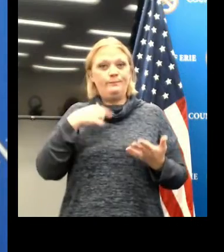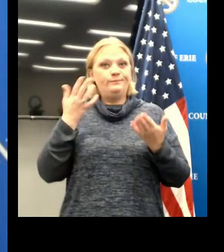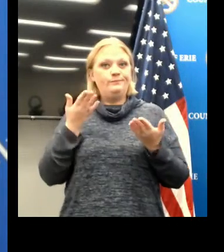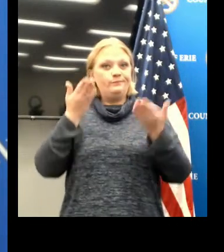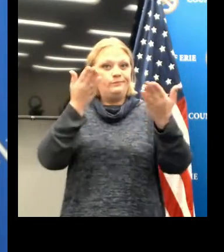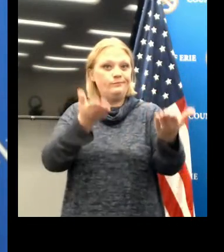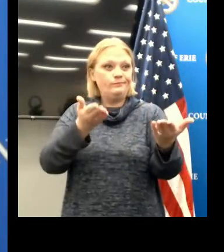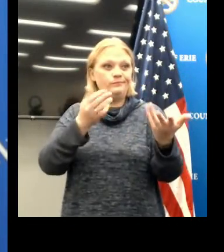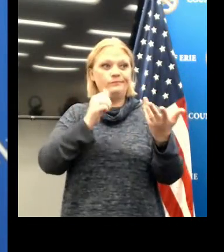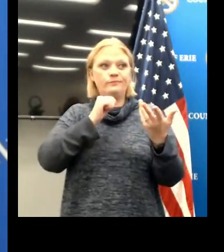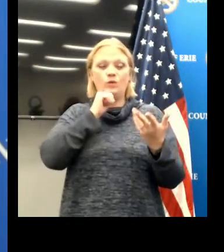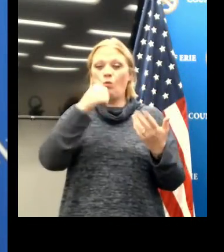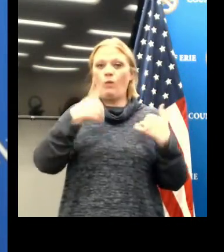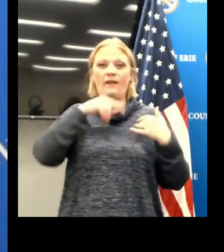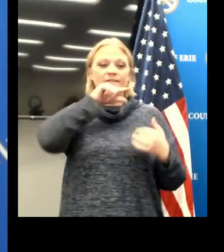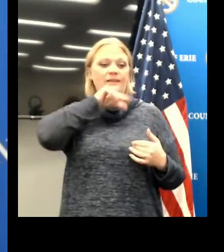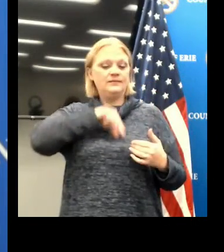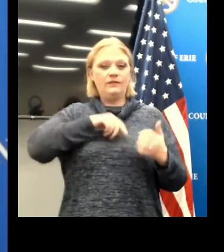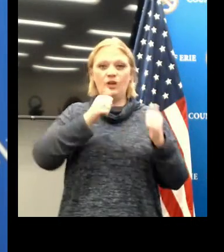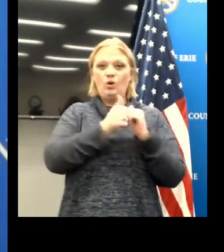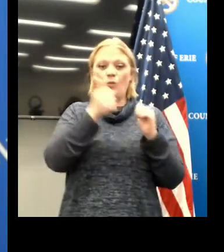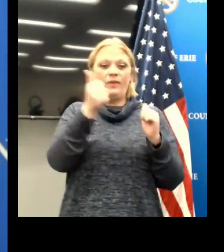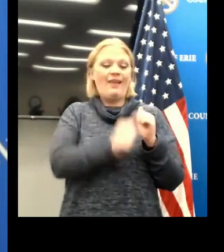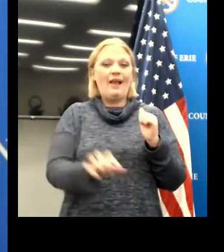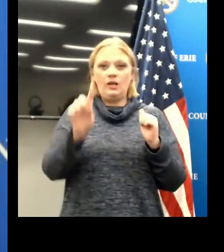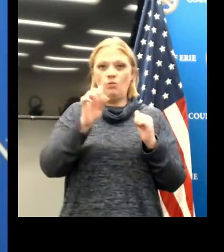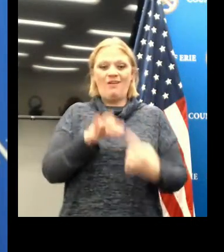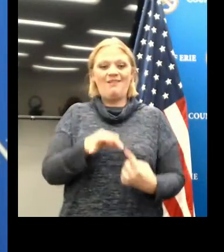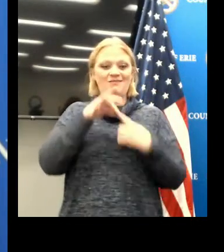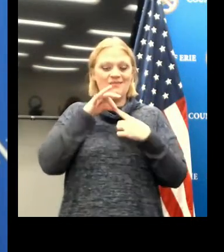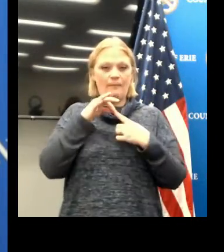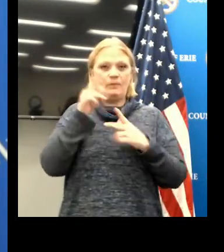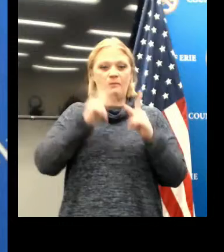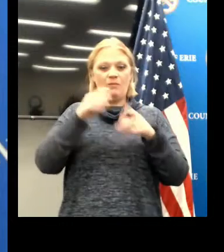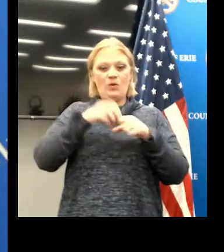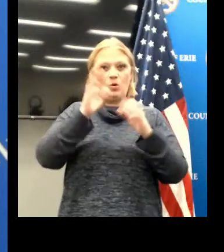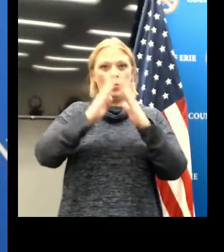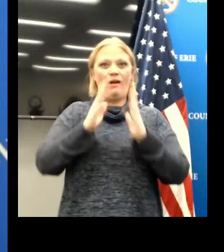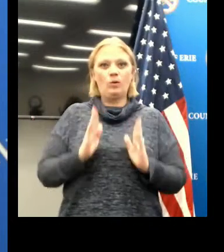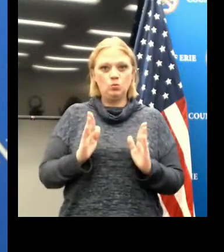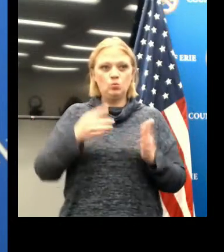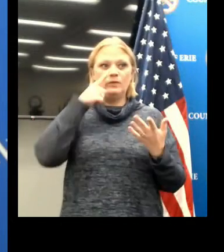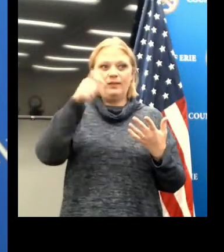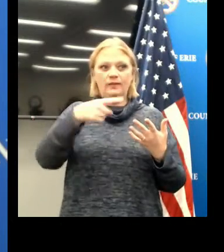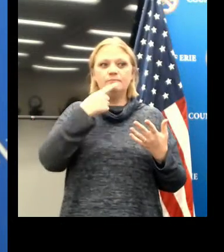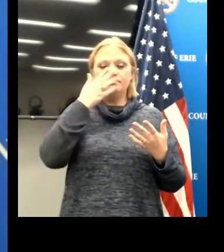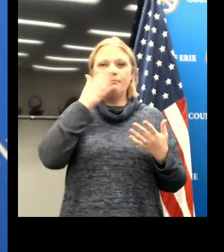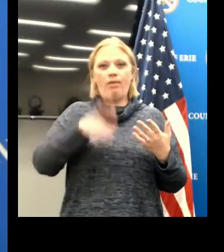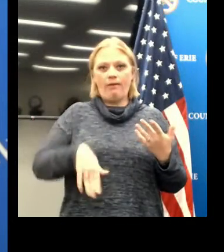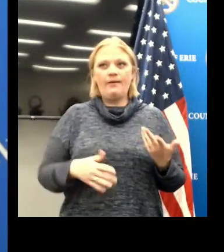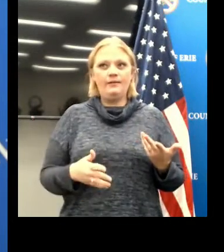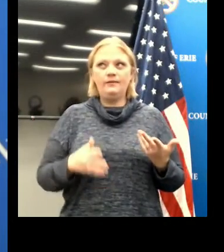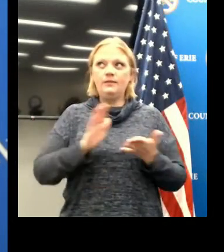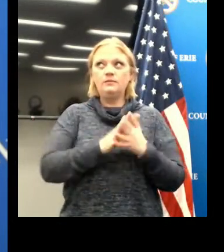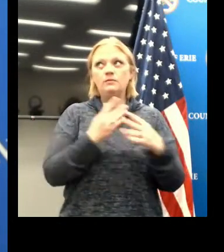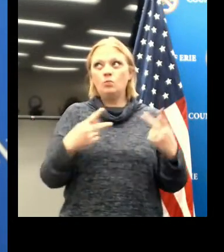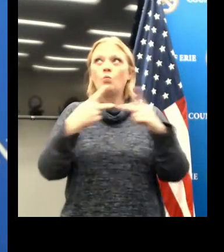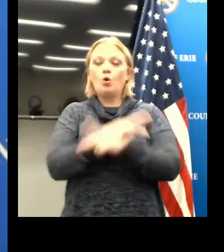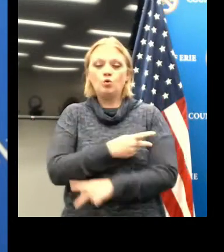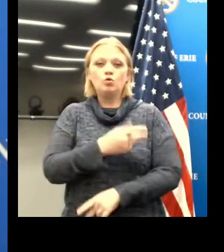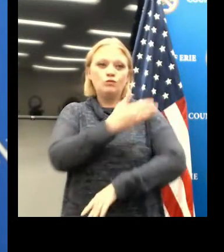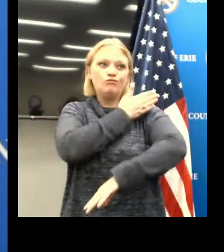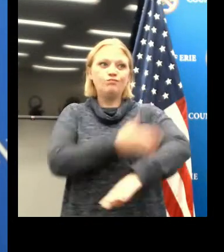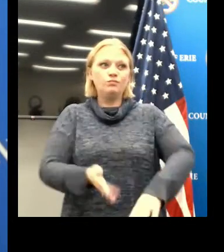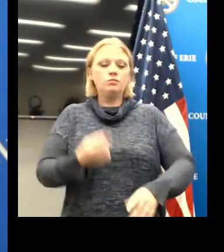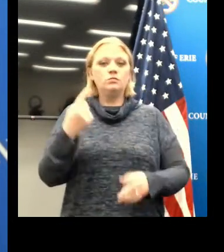that you do not have Thanksgiving with anybody else other than your immediate household, because this is bad. It's getting worse. We're